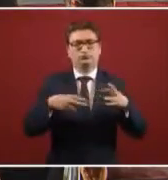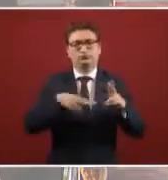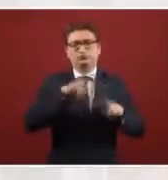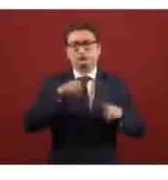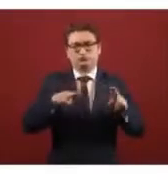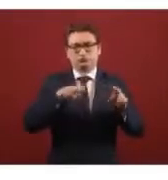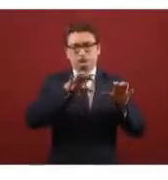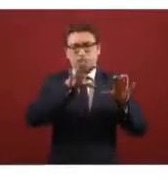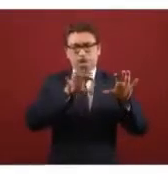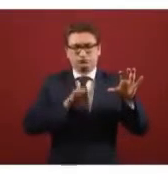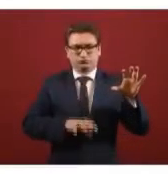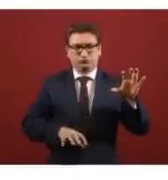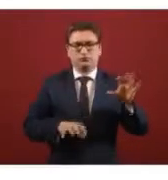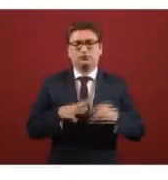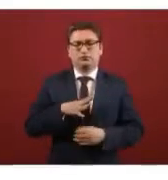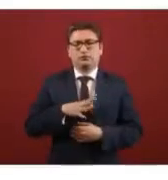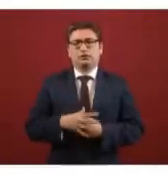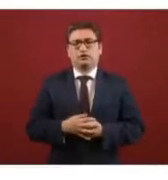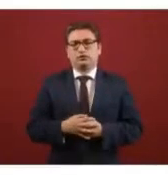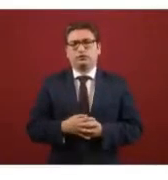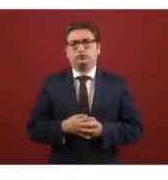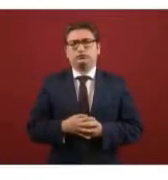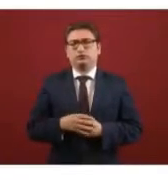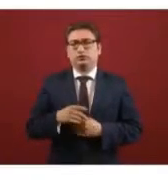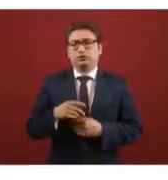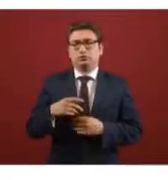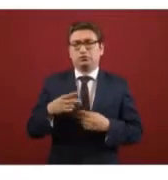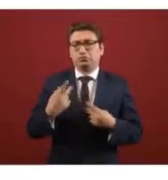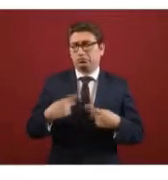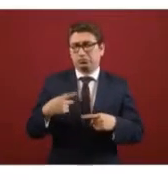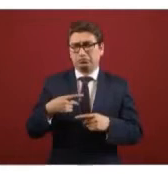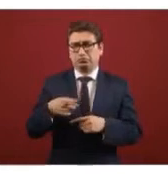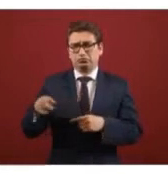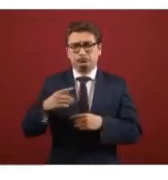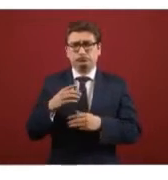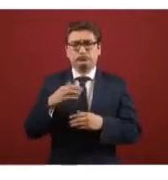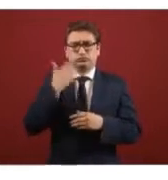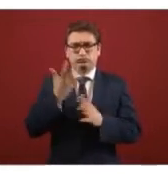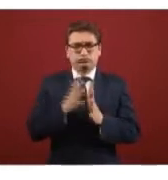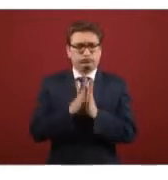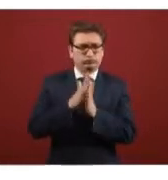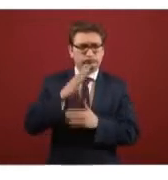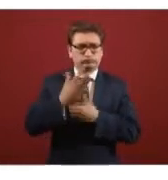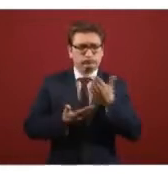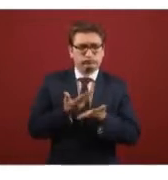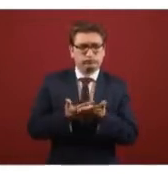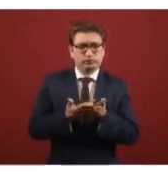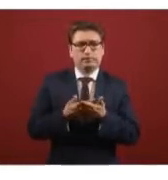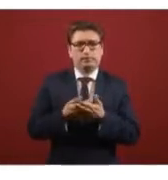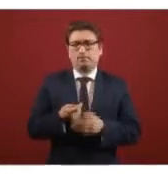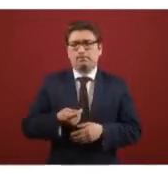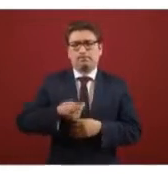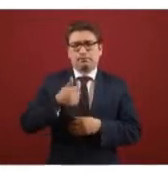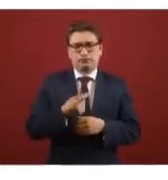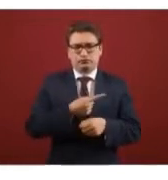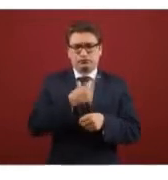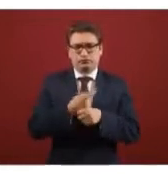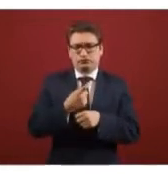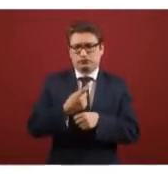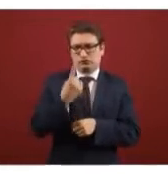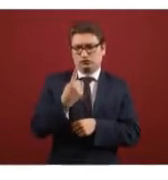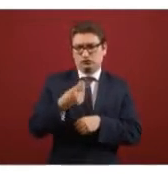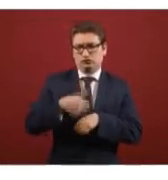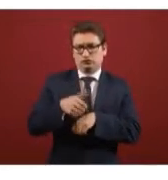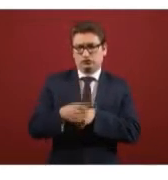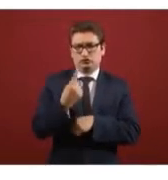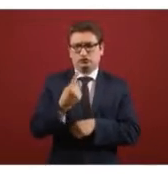it Se wound consideraron up. los criterios We y propuestas considered the presentadas criteria por participantes. that was El primer presented, paquete and the first packet, se